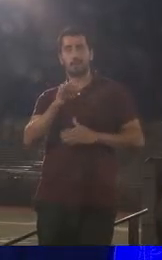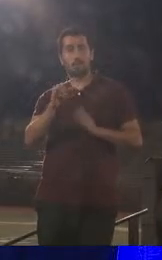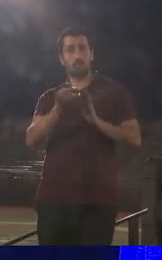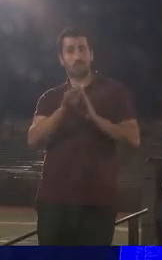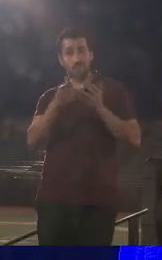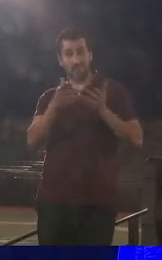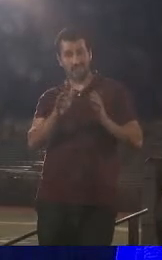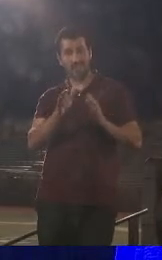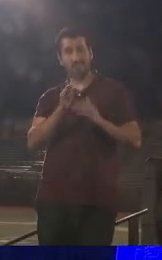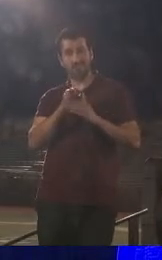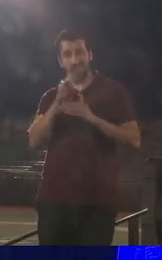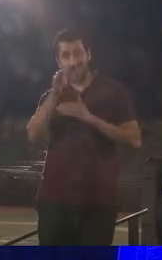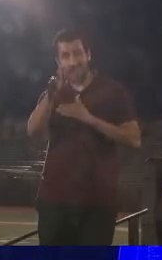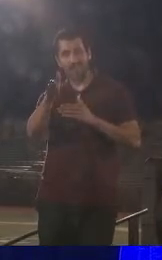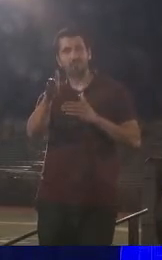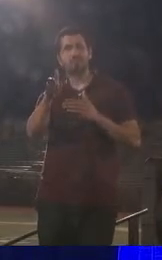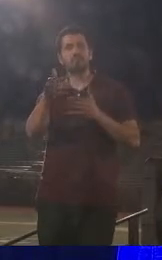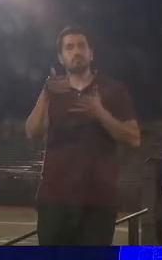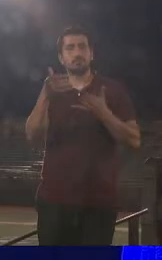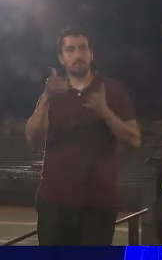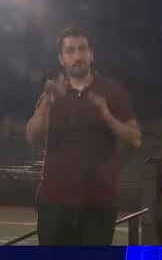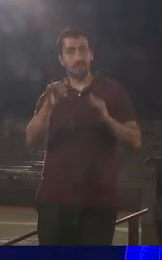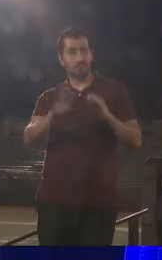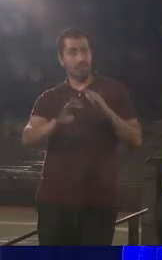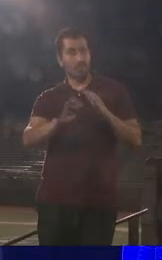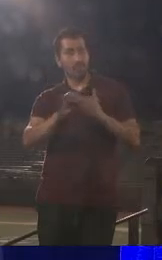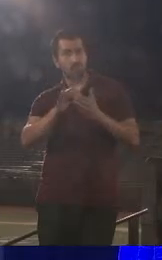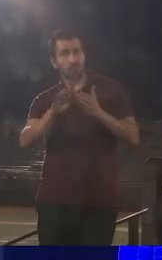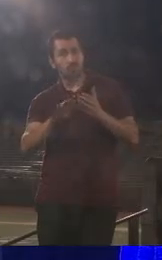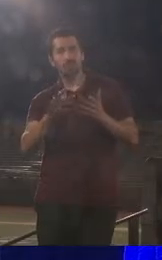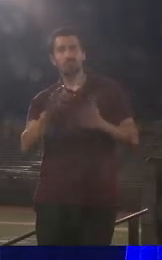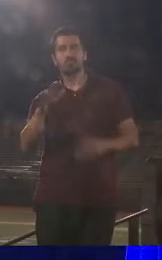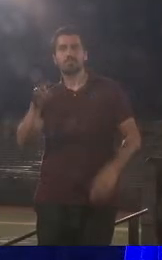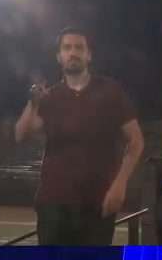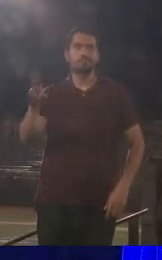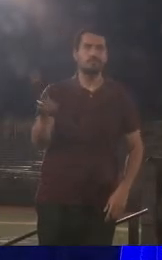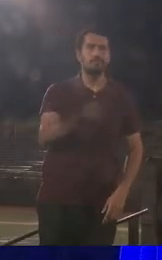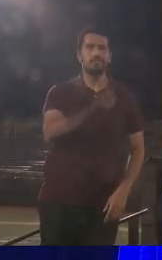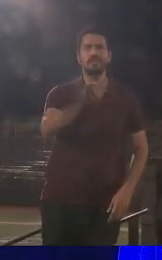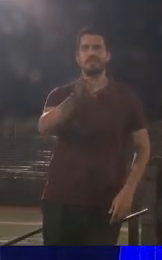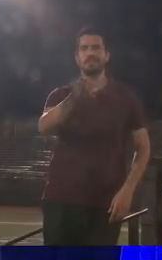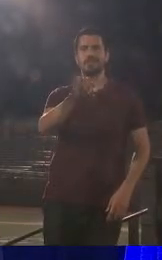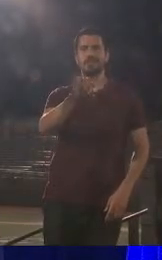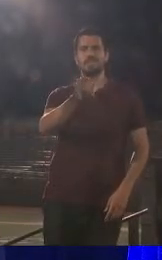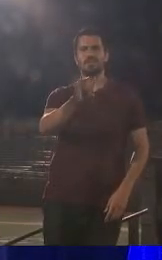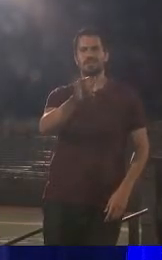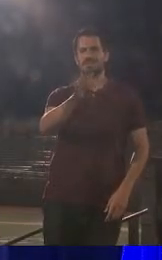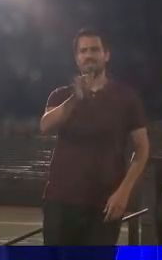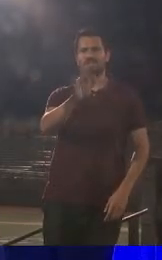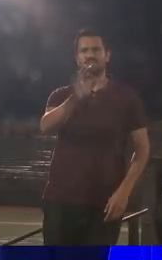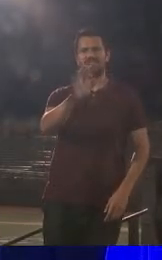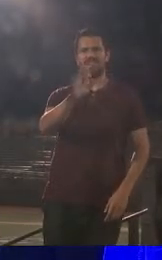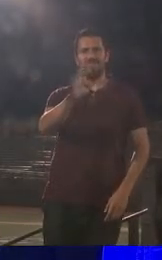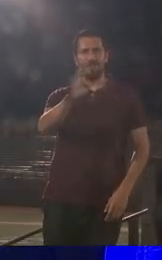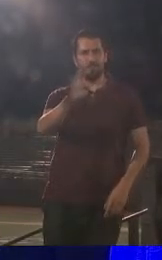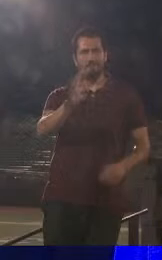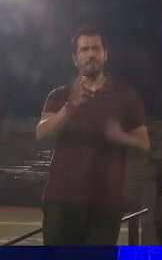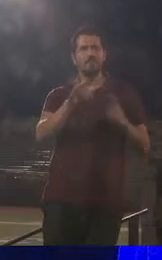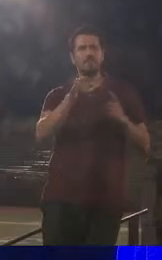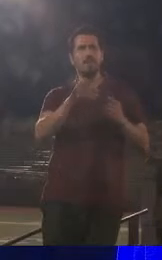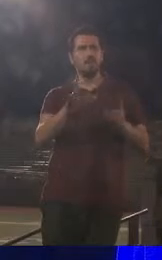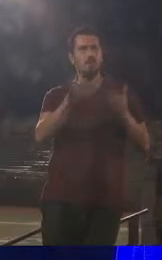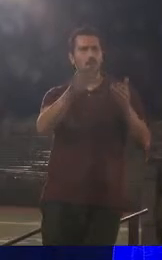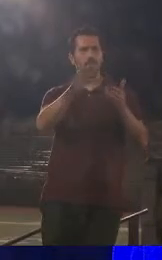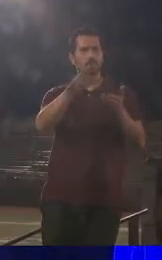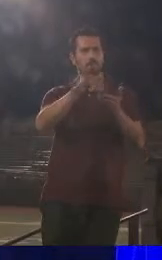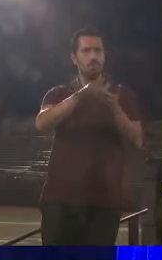grade, Laura Steele Elementary closed and he transitioned back to Jaffet for fifth grade. Jaffet offered middle